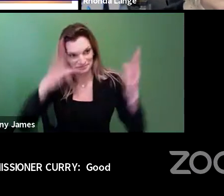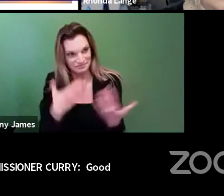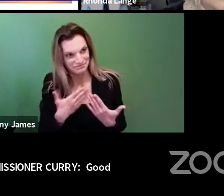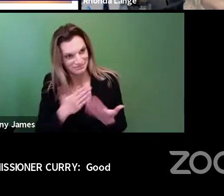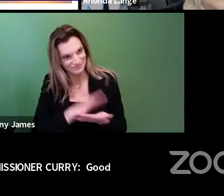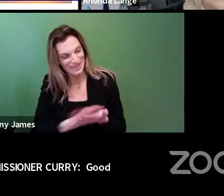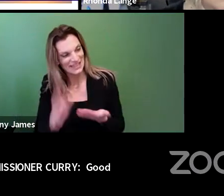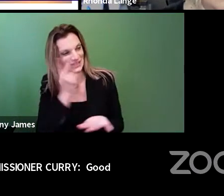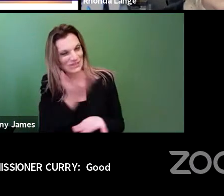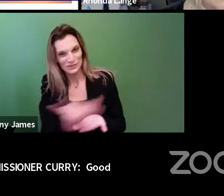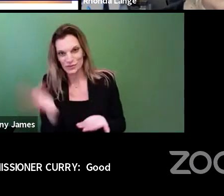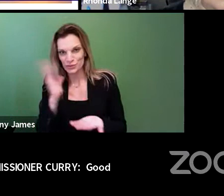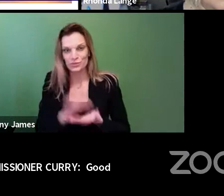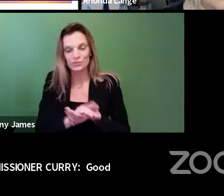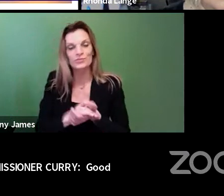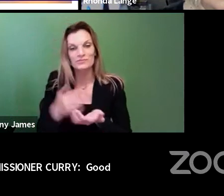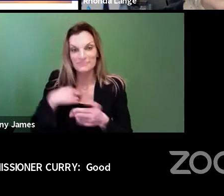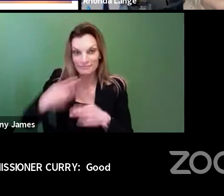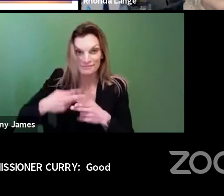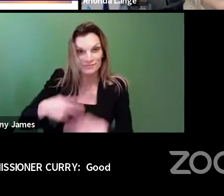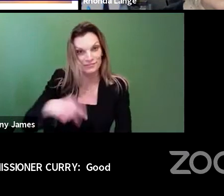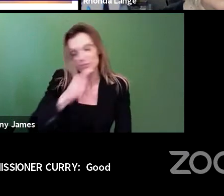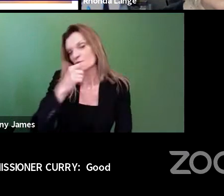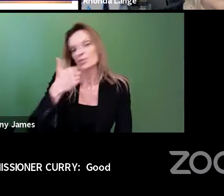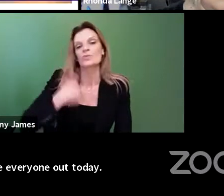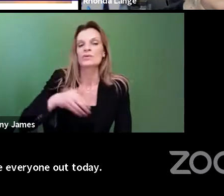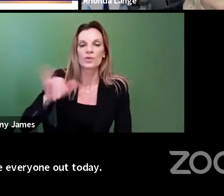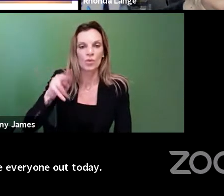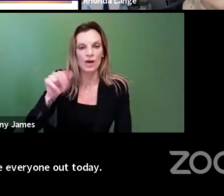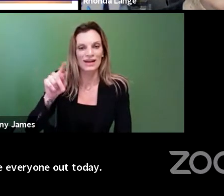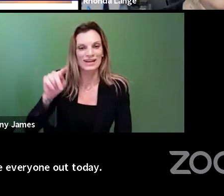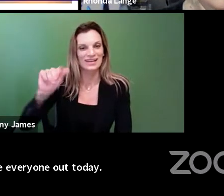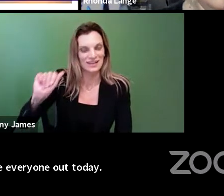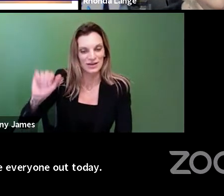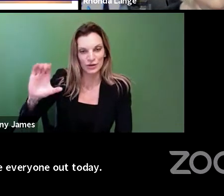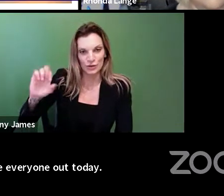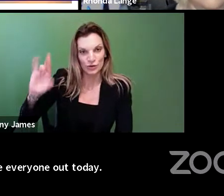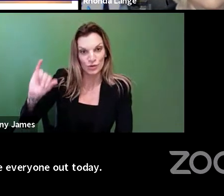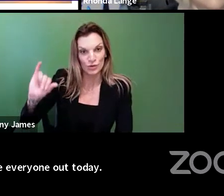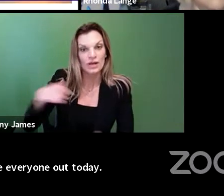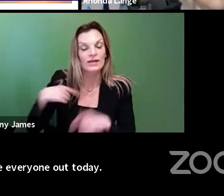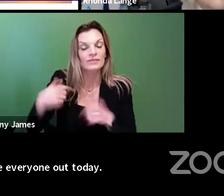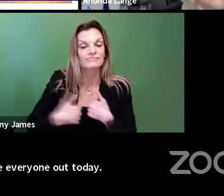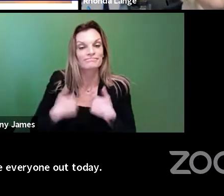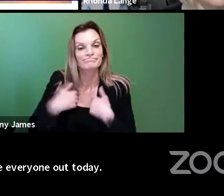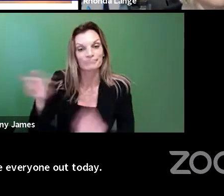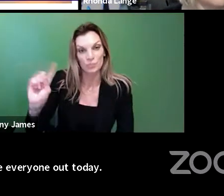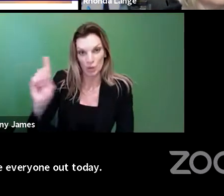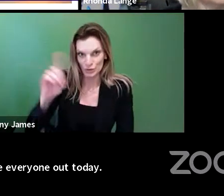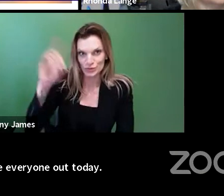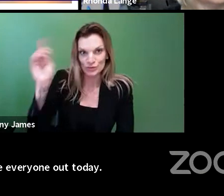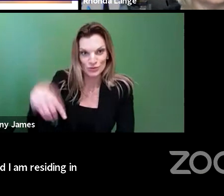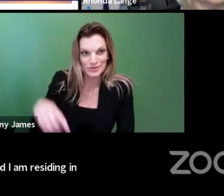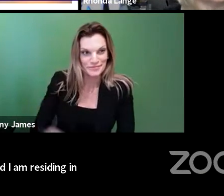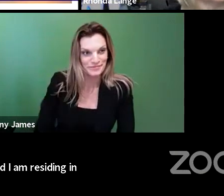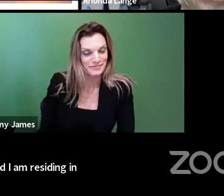today. My name is Juanita Curry, and I am residing in Detroit, Michigan.